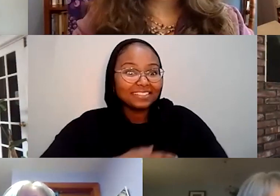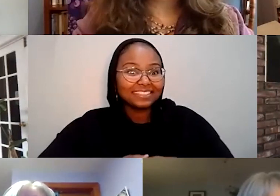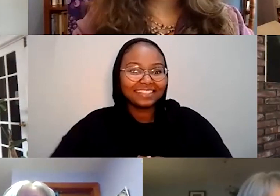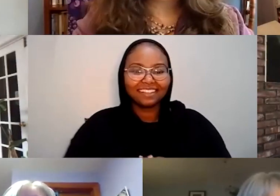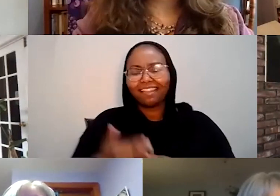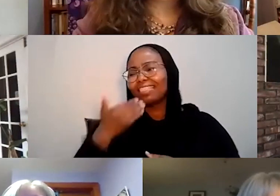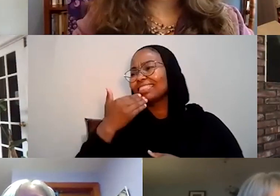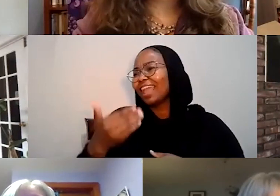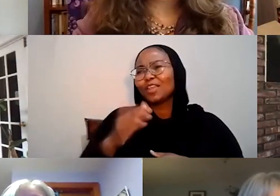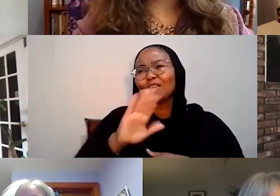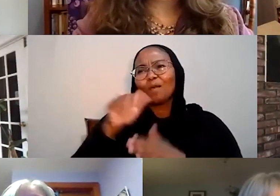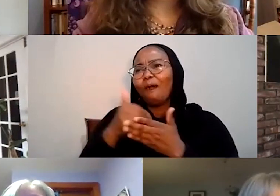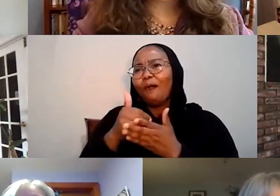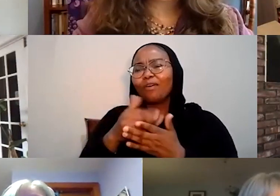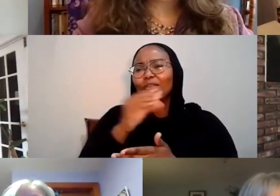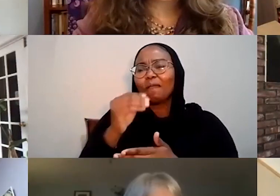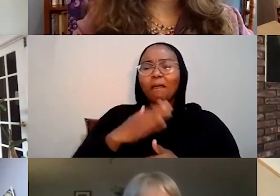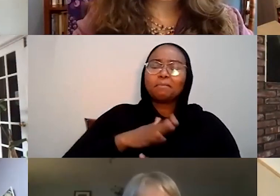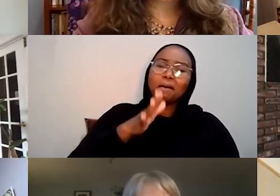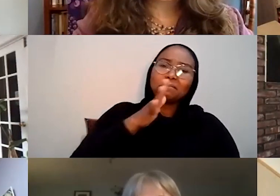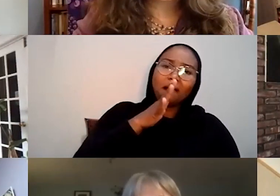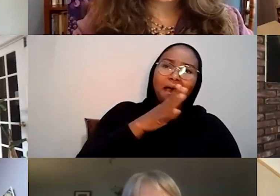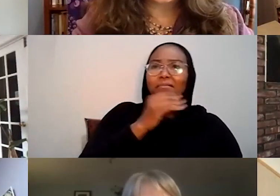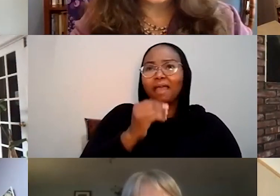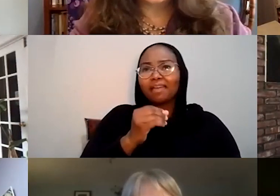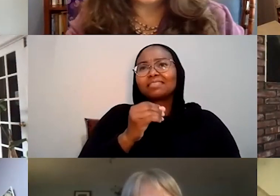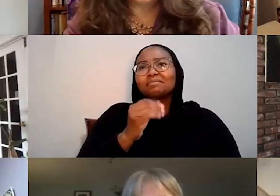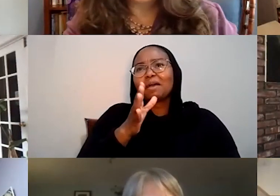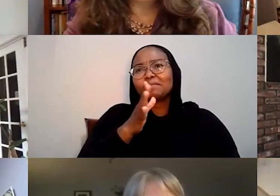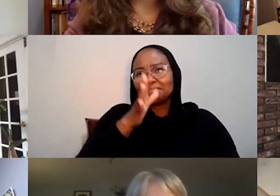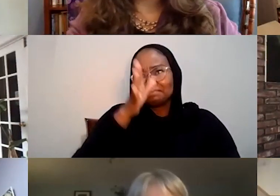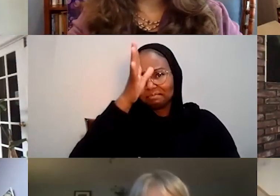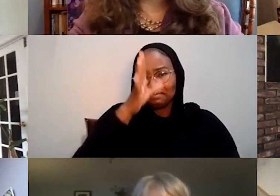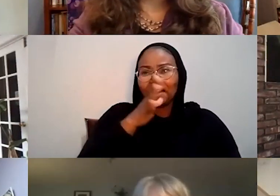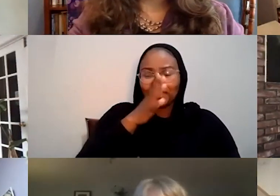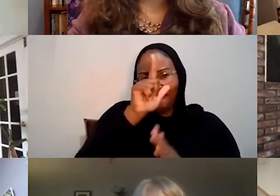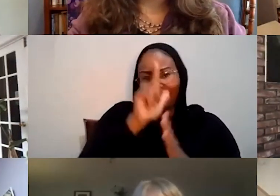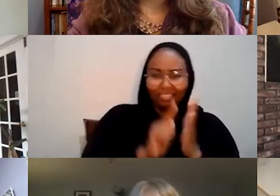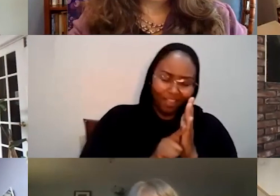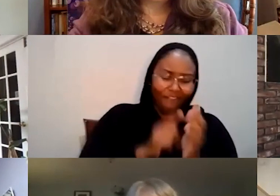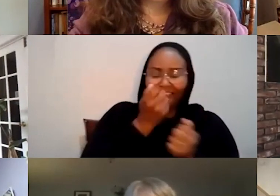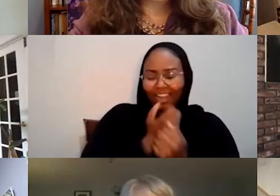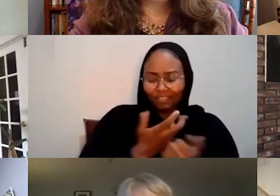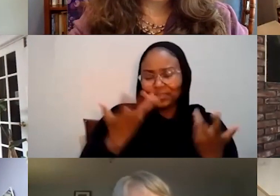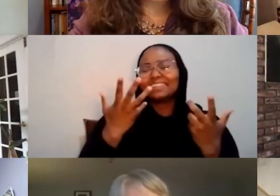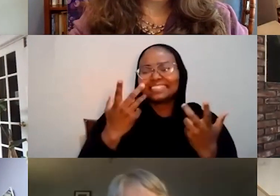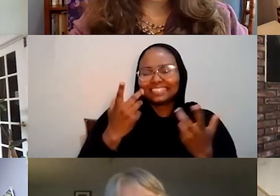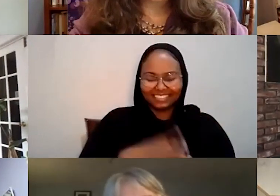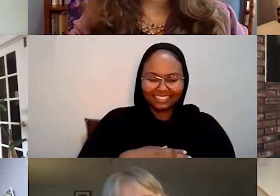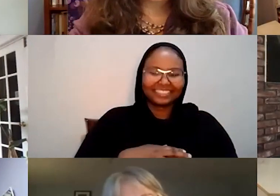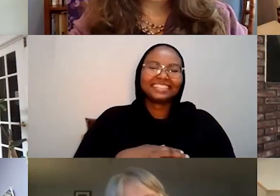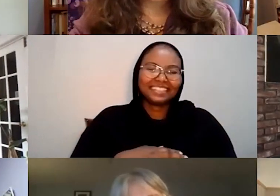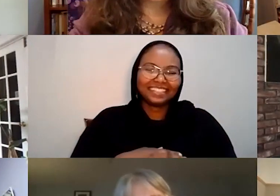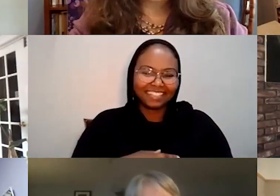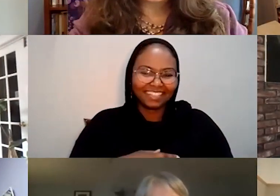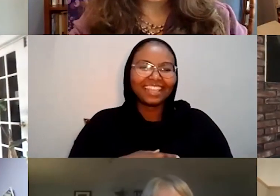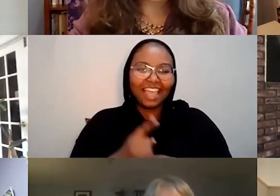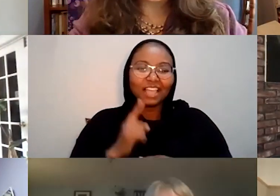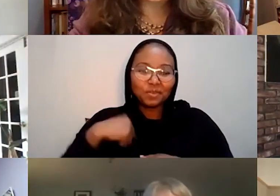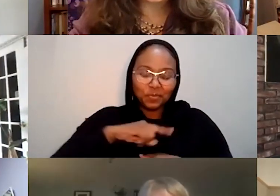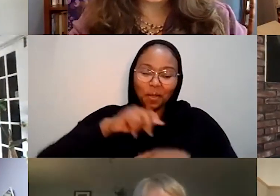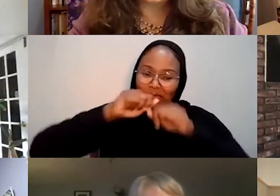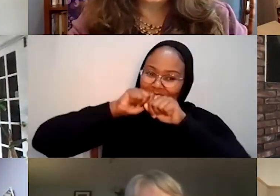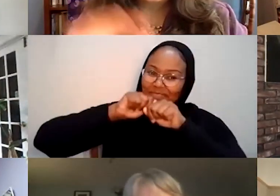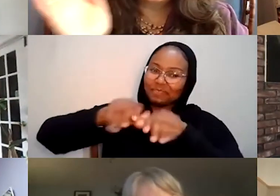all of you, and my mom, and my mother-in-law, and then nobody else. Oh, we will. We're going to spread the word. We're going to spread the word. Thank